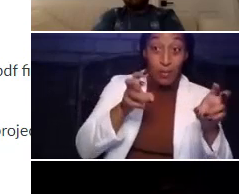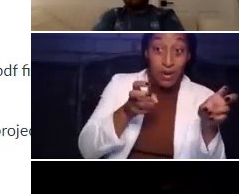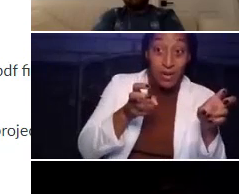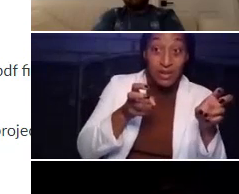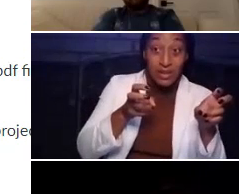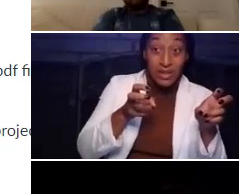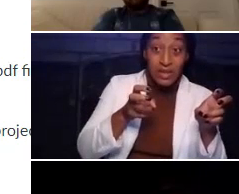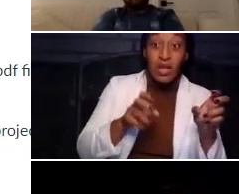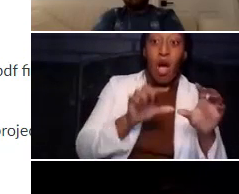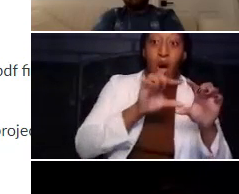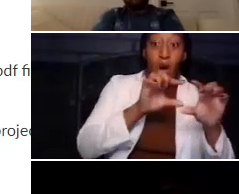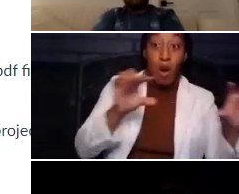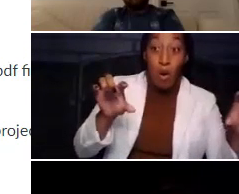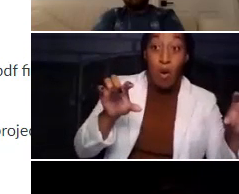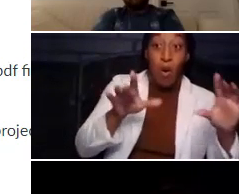took the quote from.